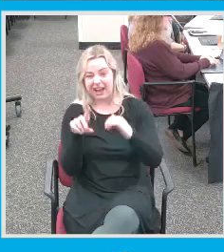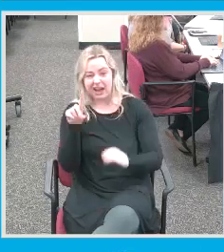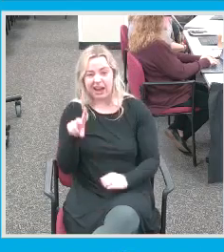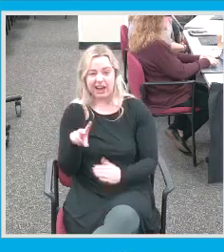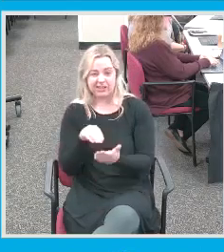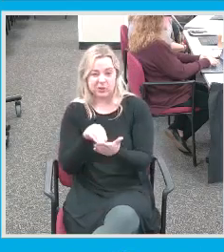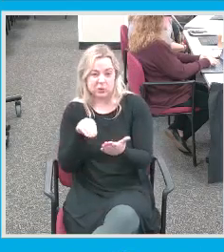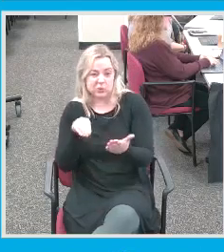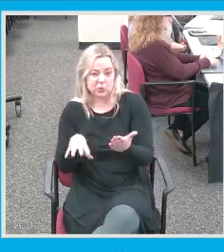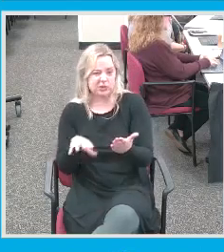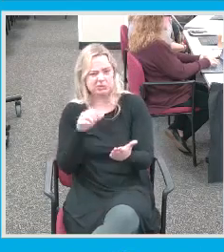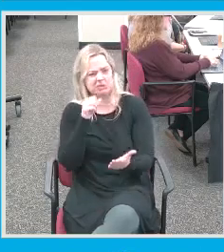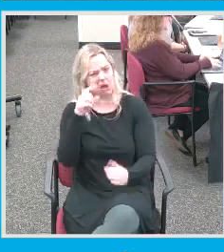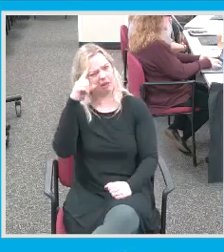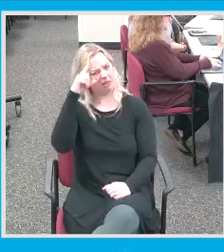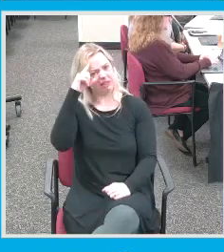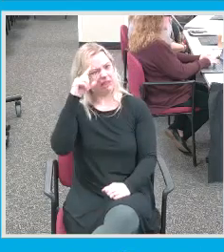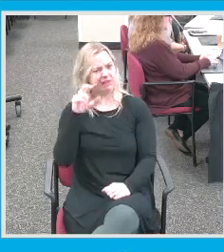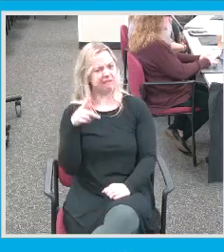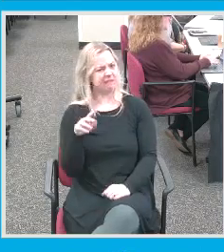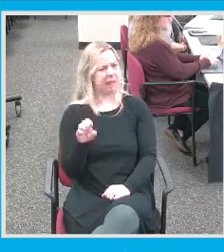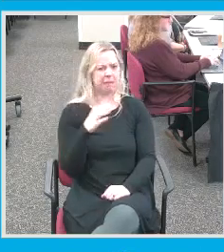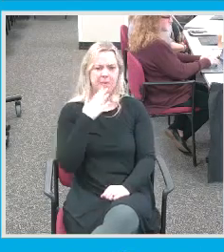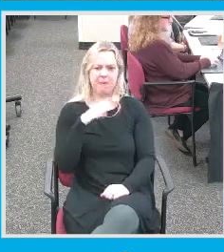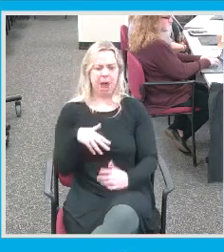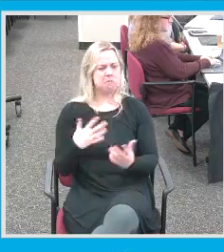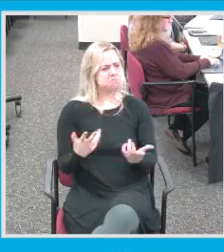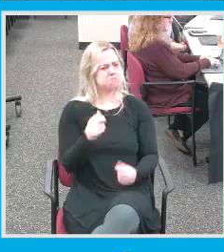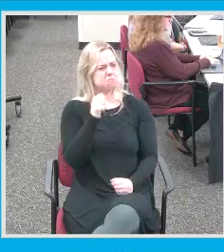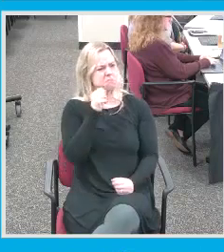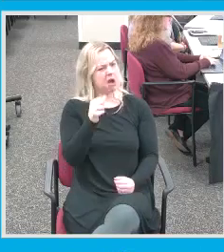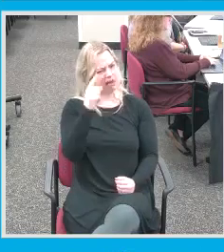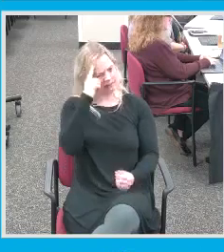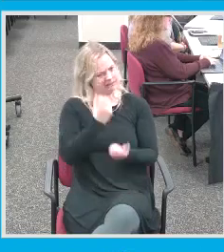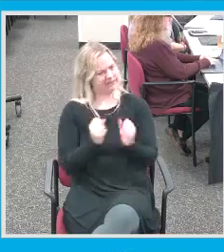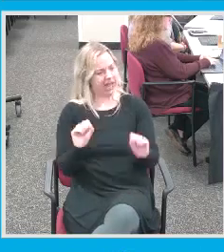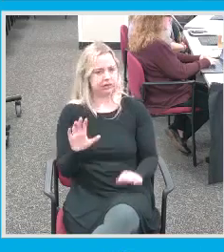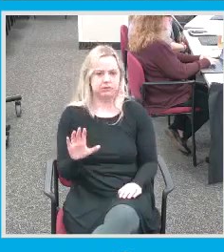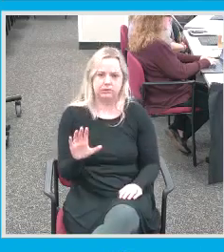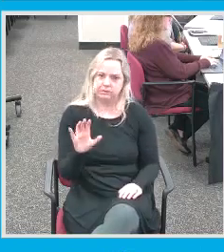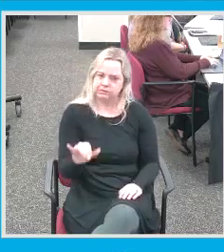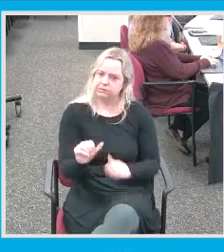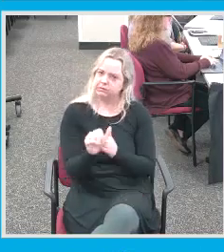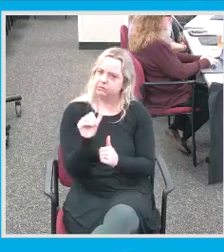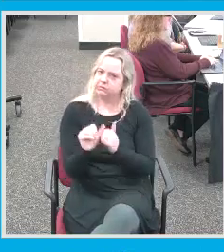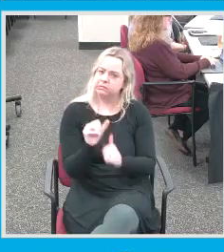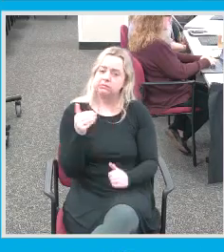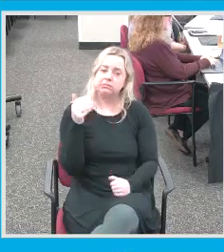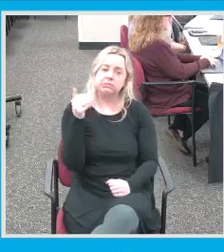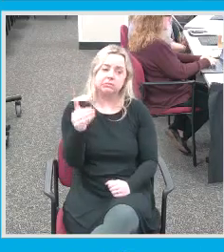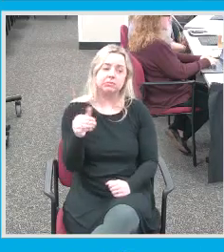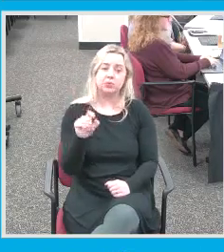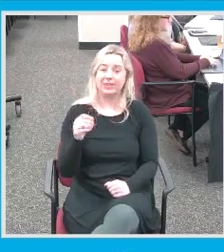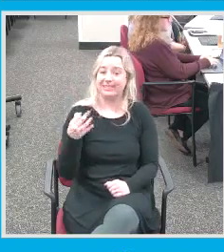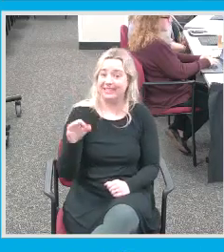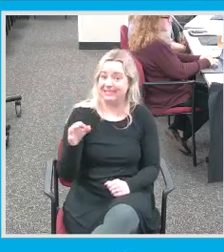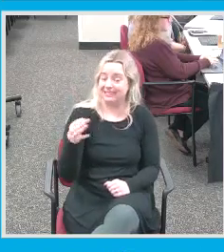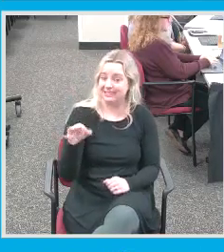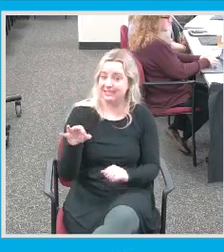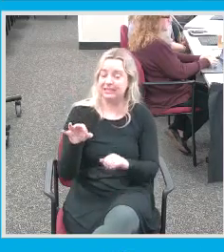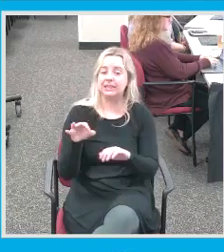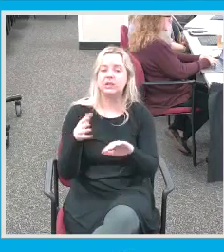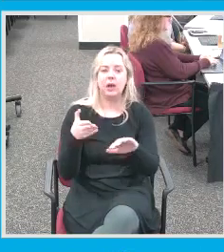harmful. So that's a problem. By 2019, after some very